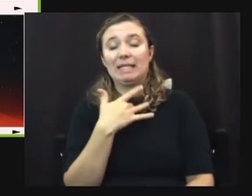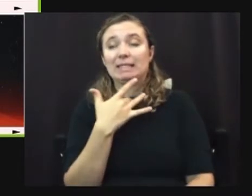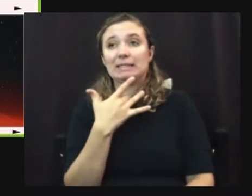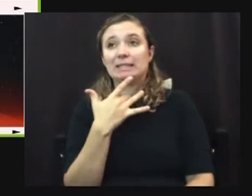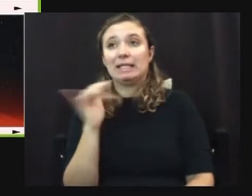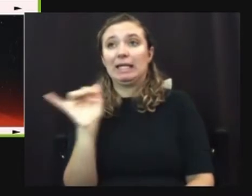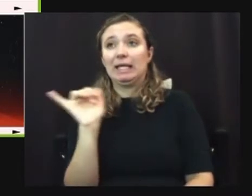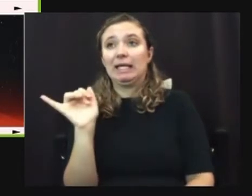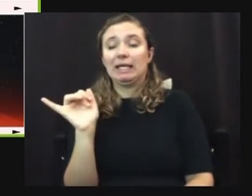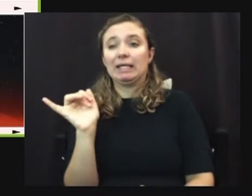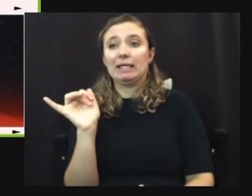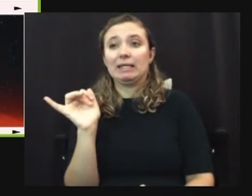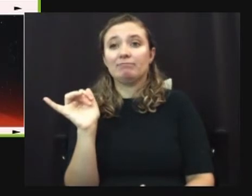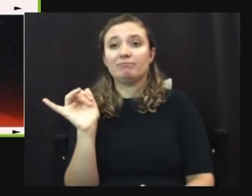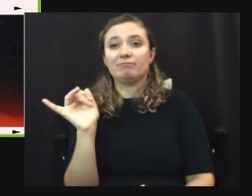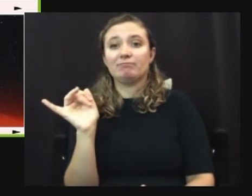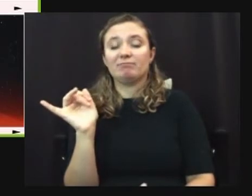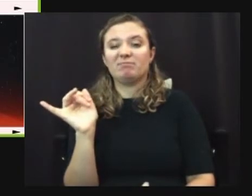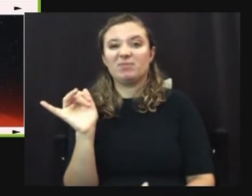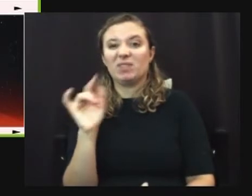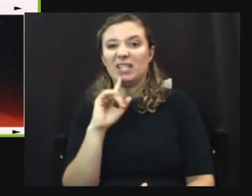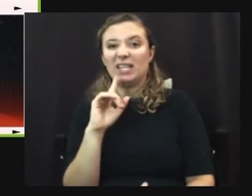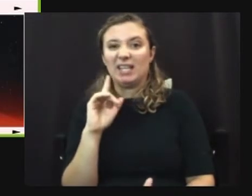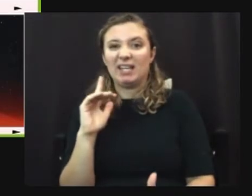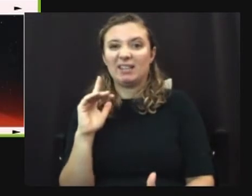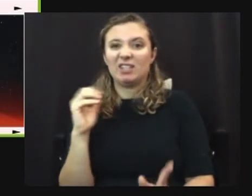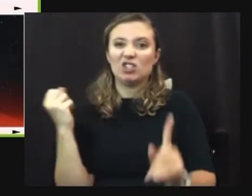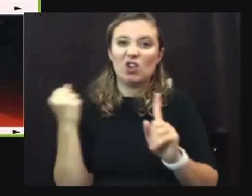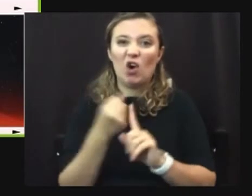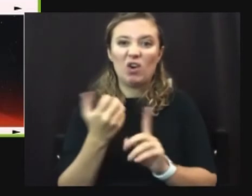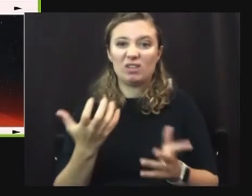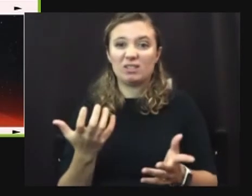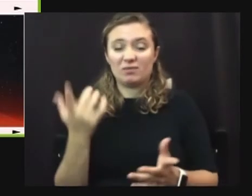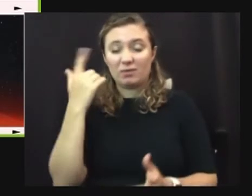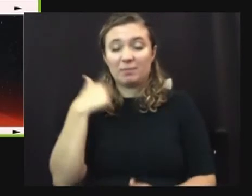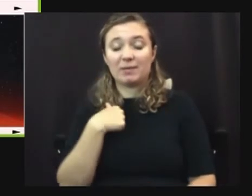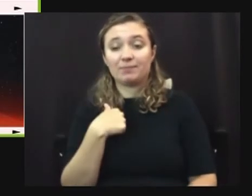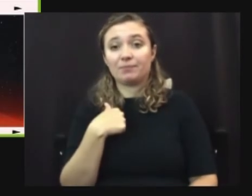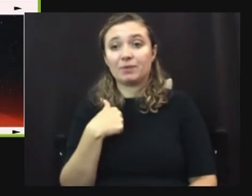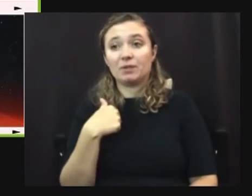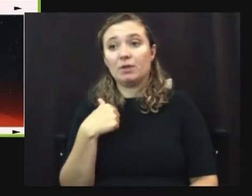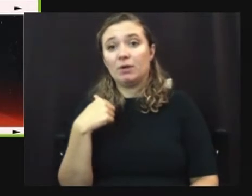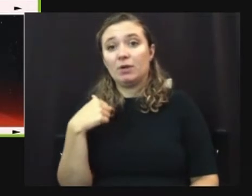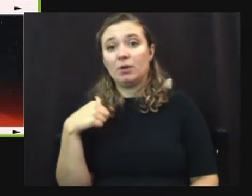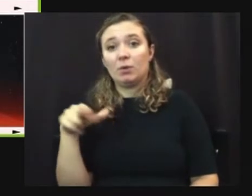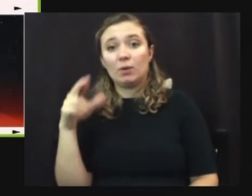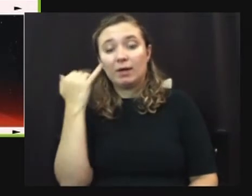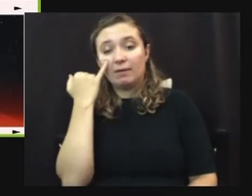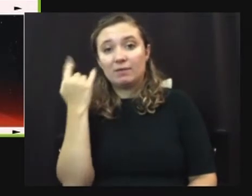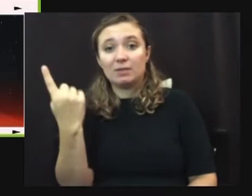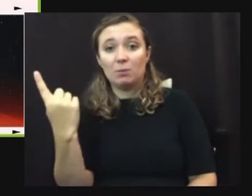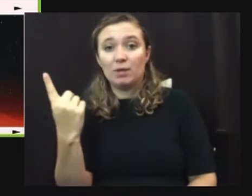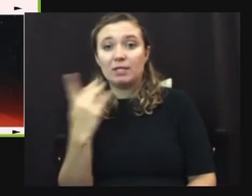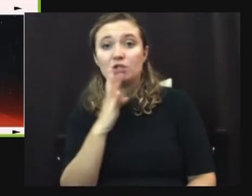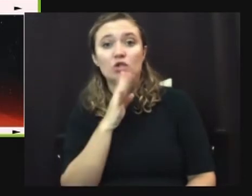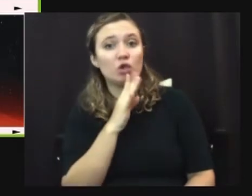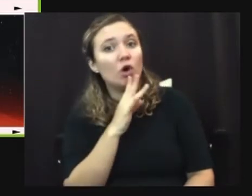Sometimes when a person is talking for a long time without giving the other person a break, that